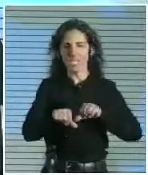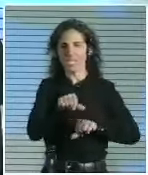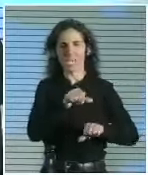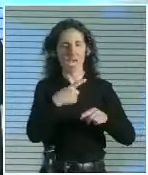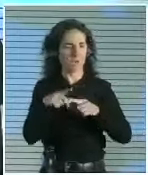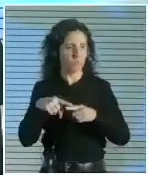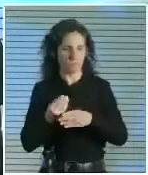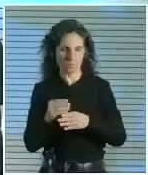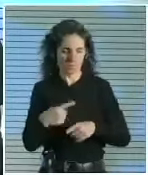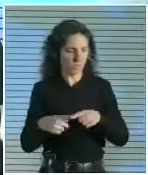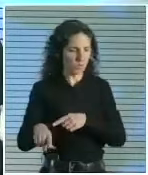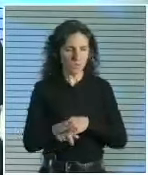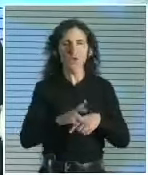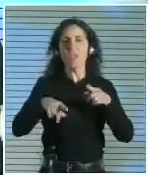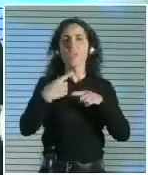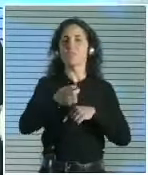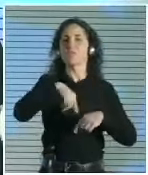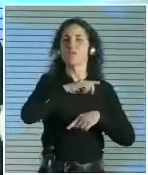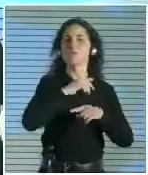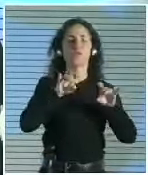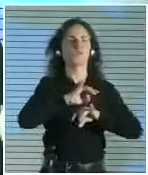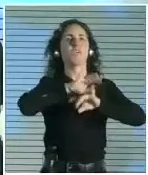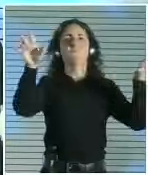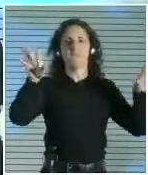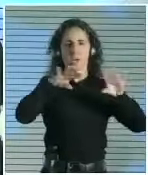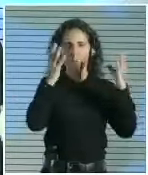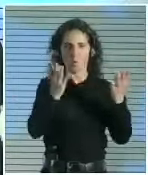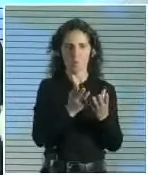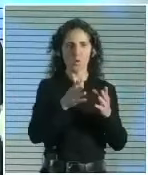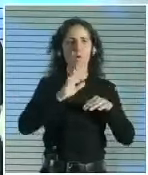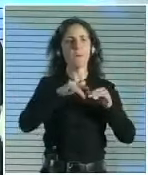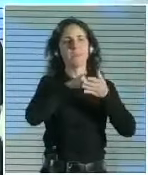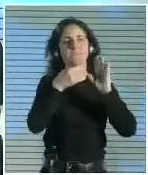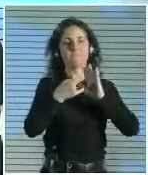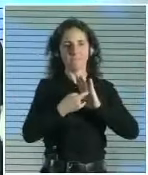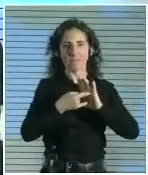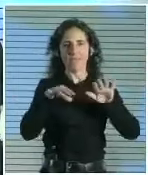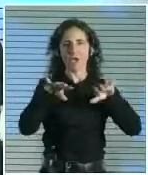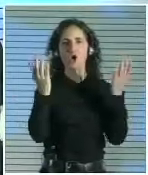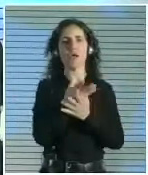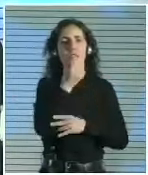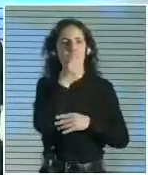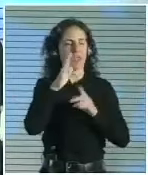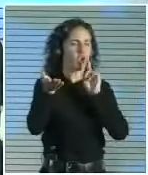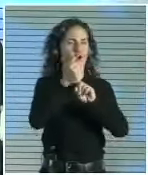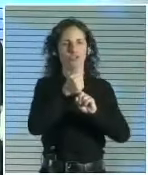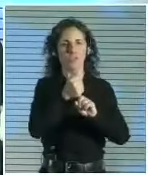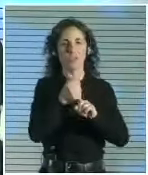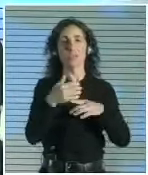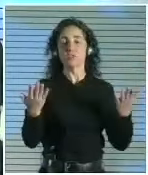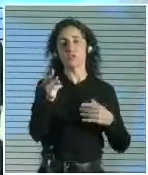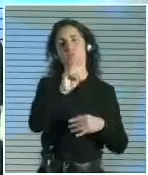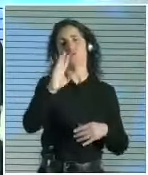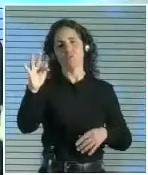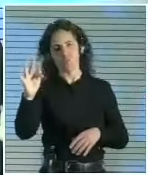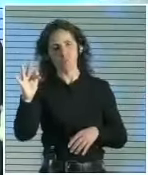globalized food system, the amazing meals we've had even now on this trip. So WWF had been working in food systems all over the world. It maybe just